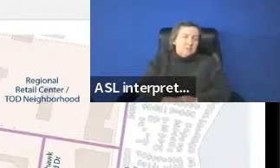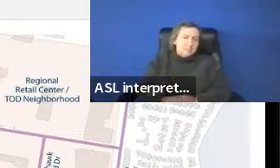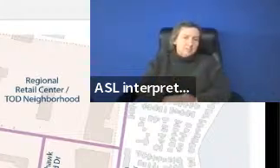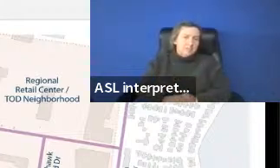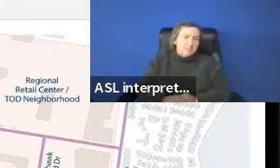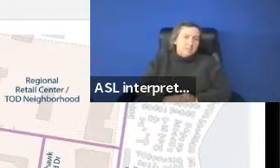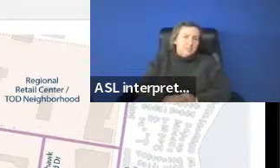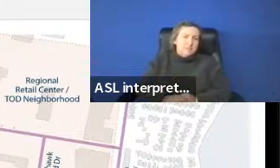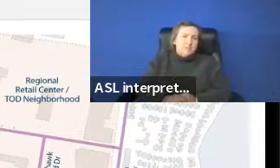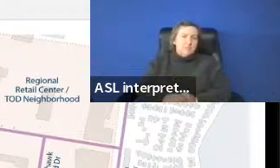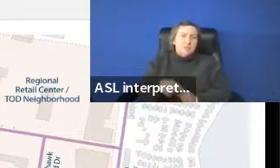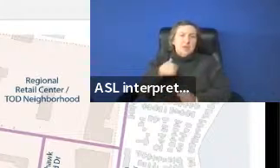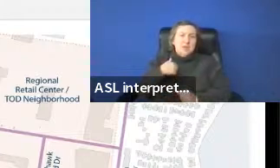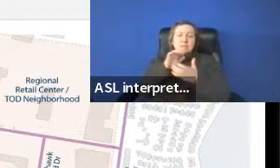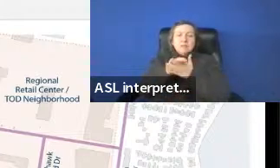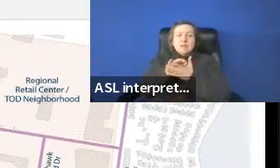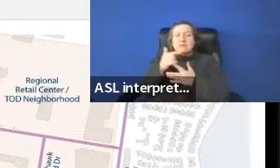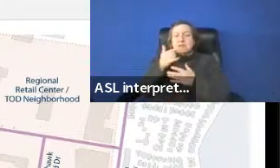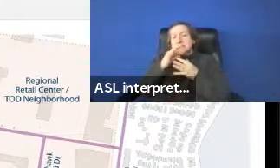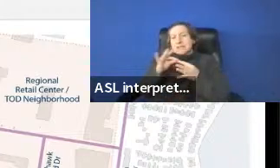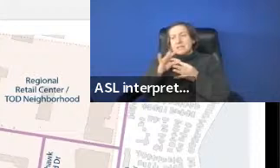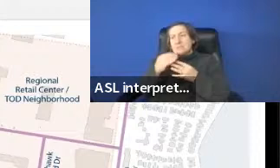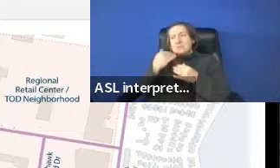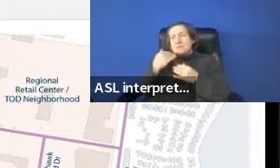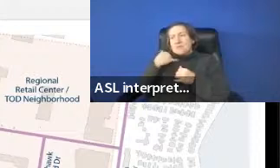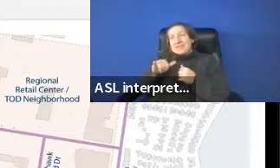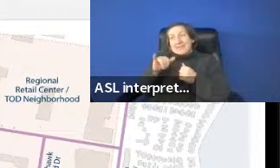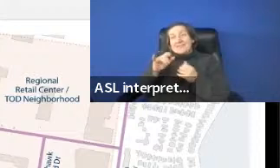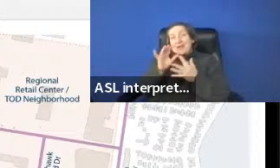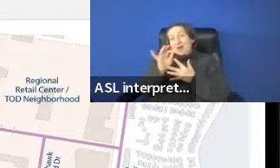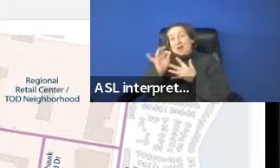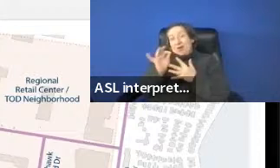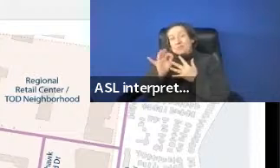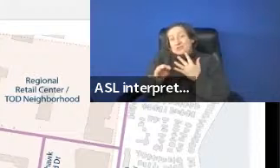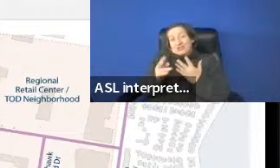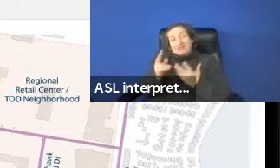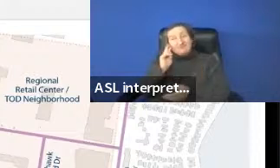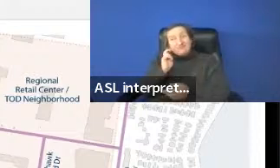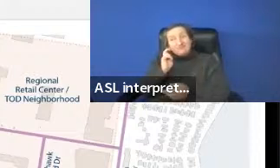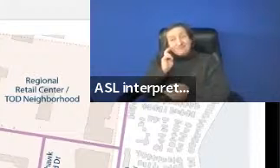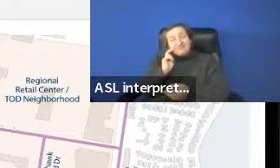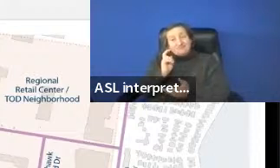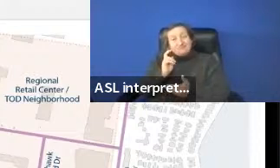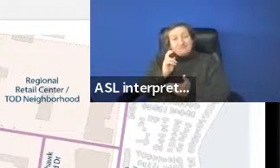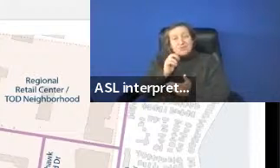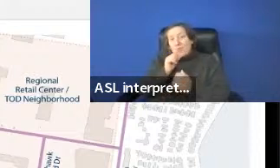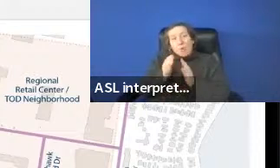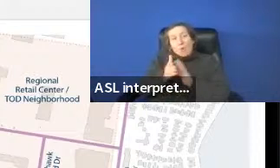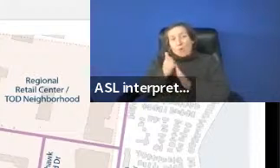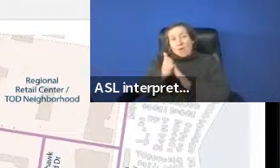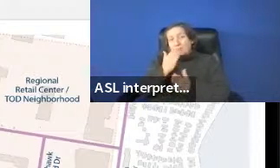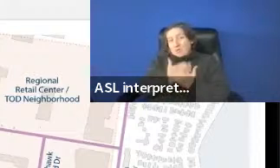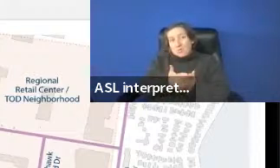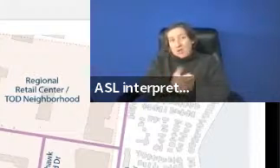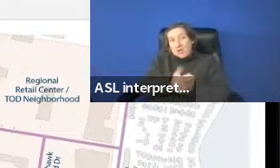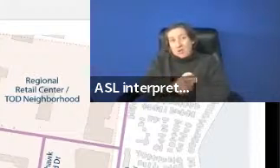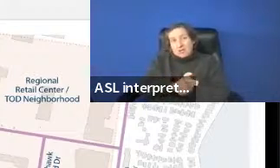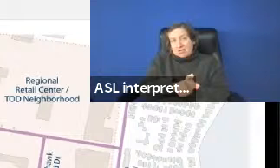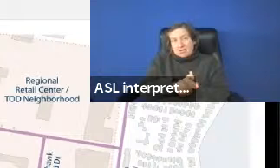So I believe I said before, this option likely does not operate well.